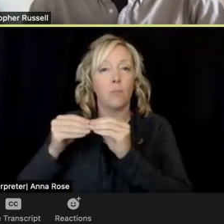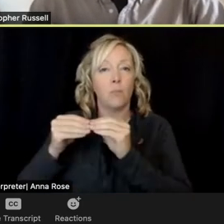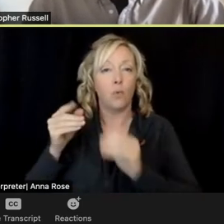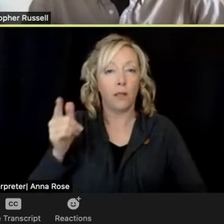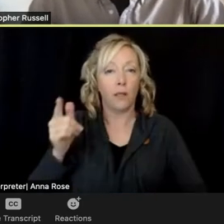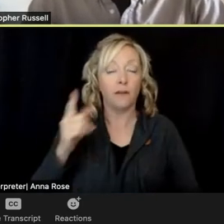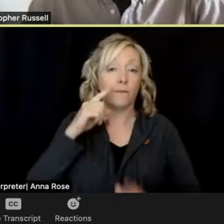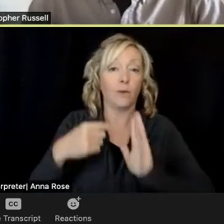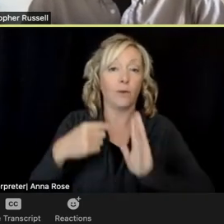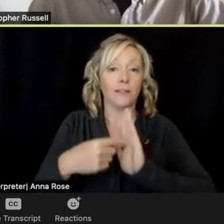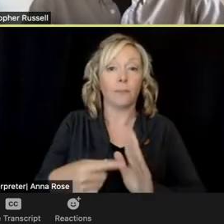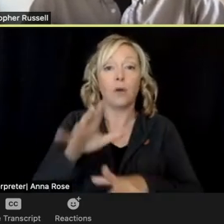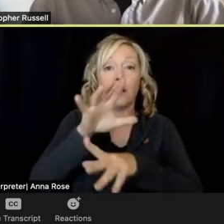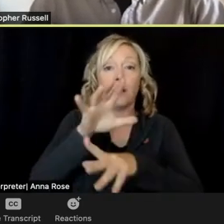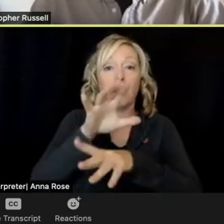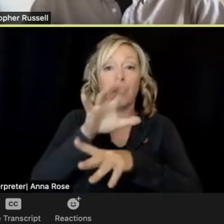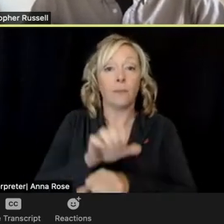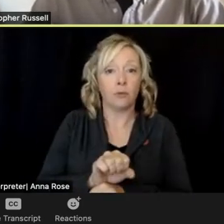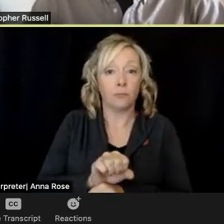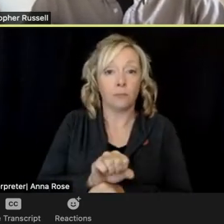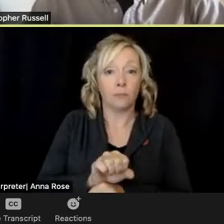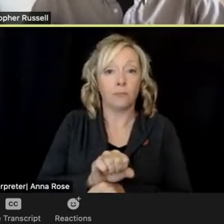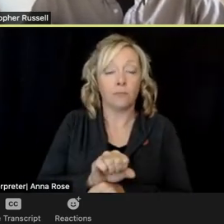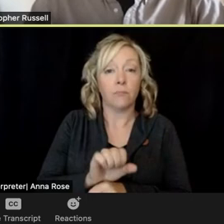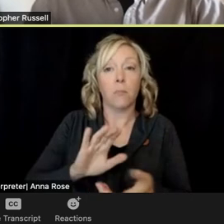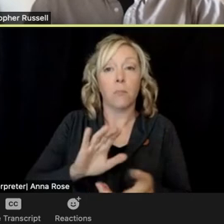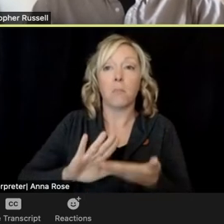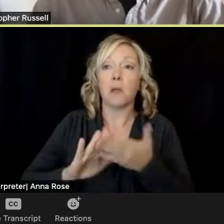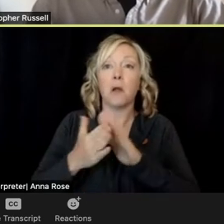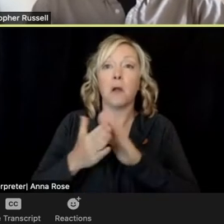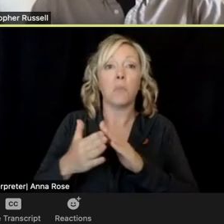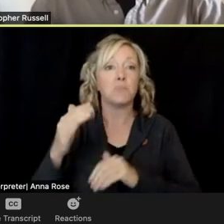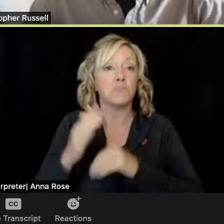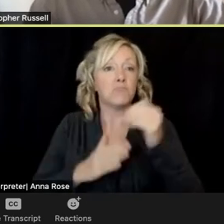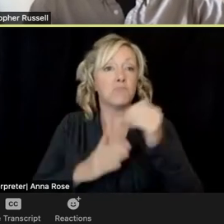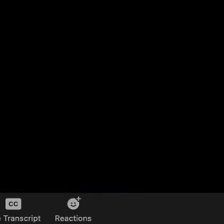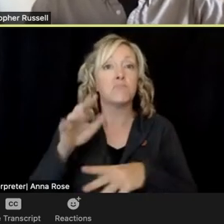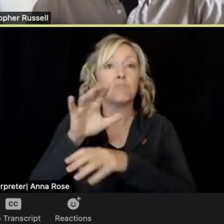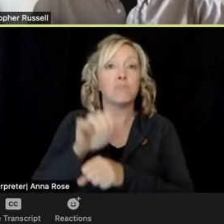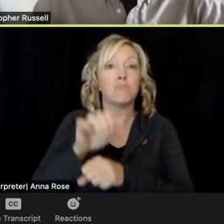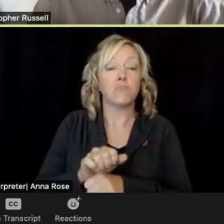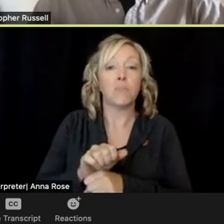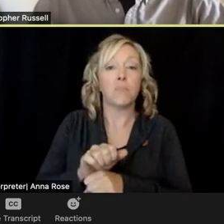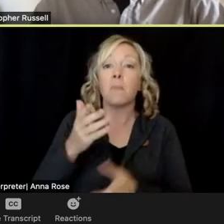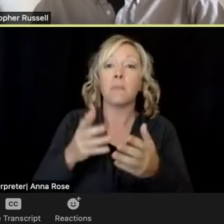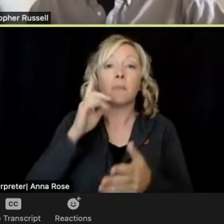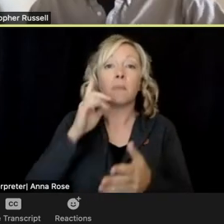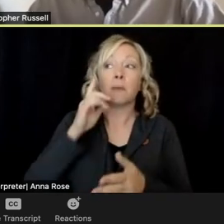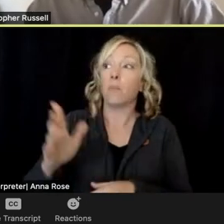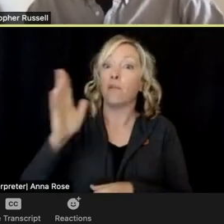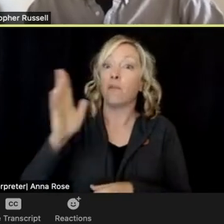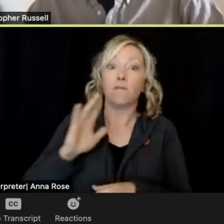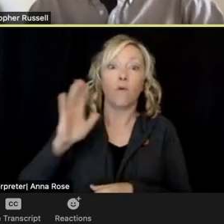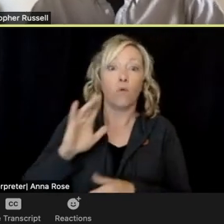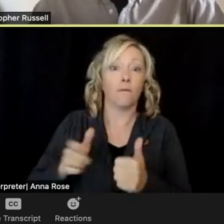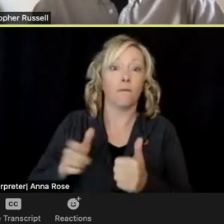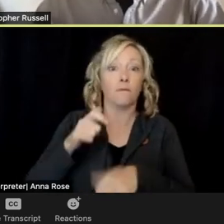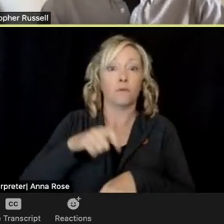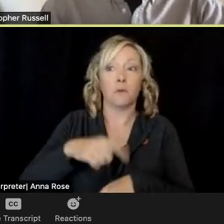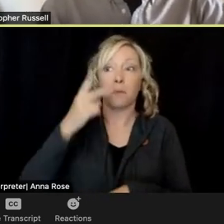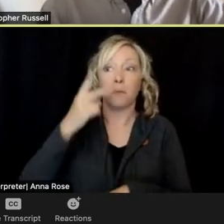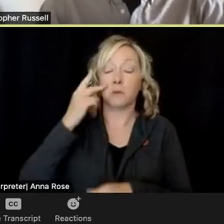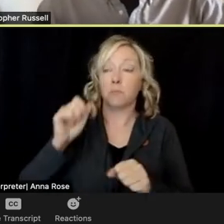One is just habituation, getting used to something that used to make you startle or be distracted